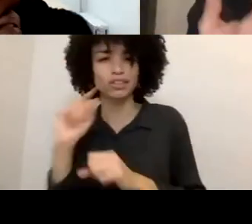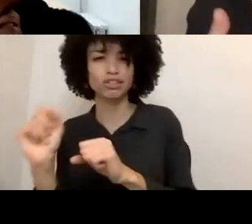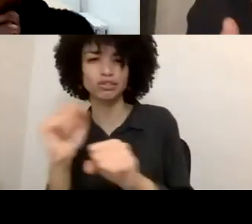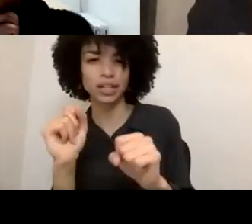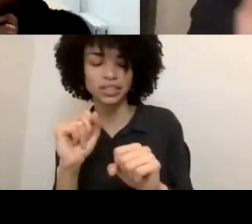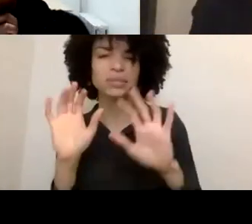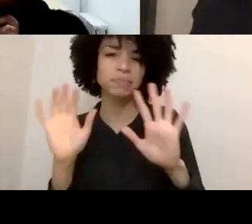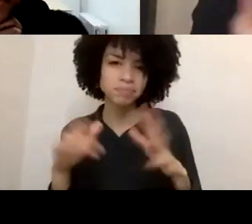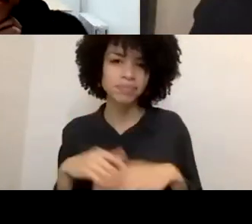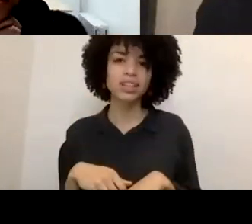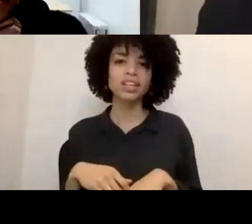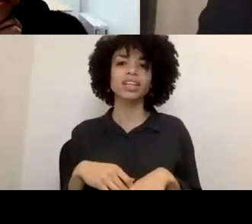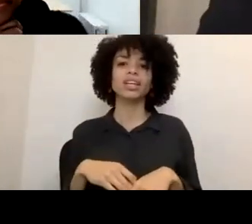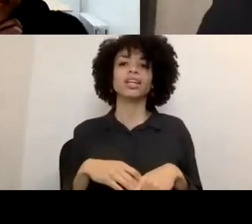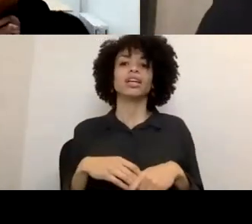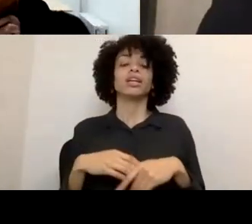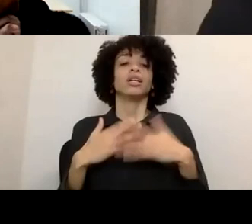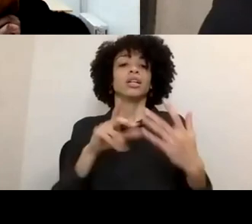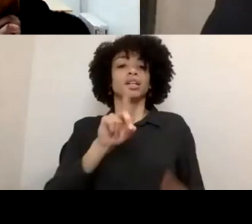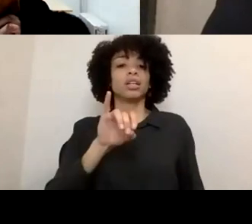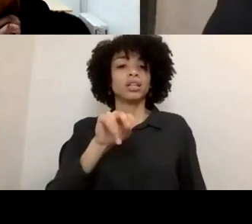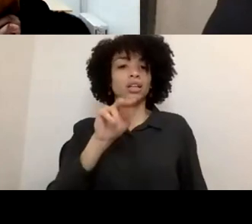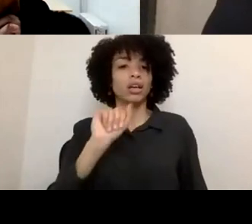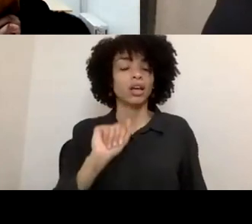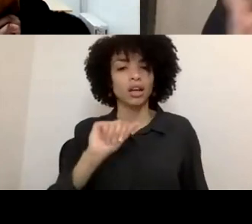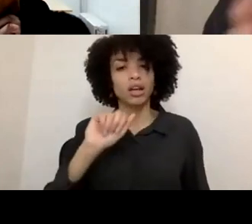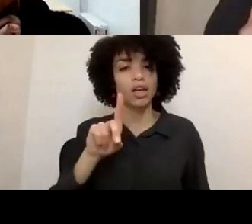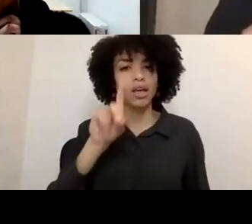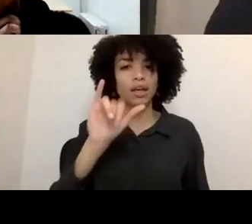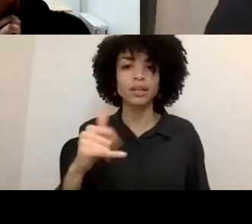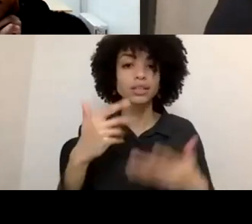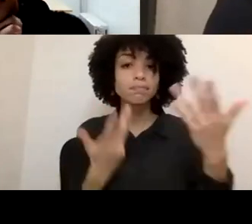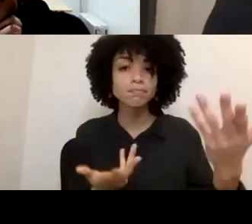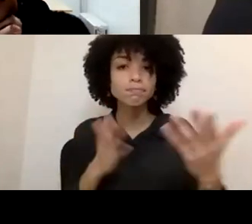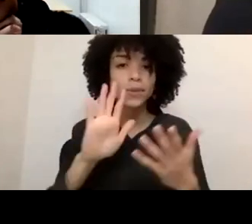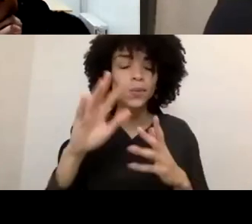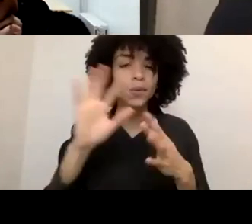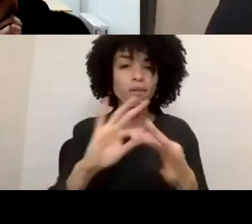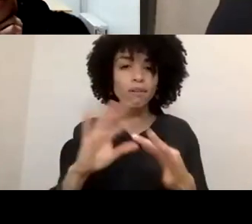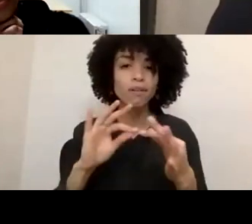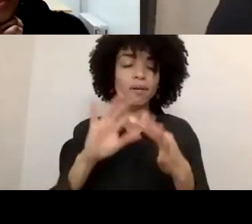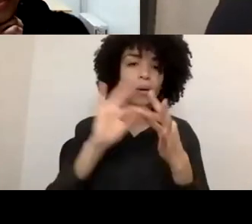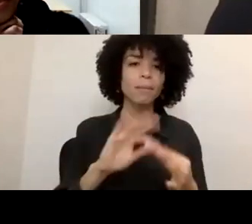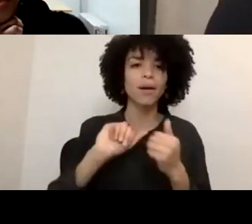our folks from the field, Deanna and Andy, about other efforts outside to create change.